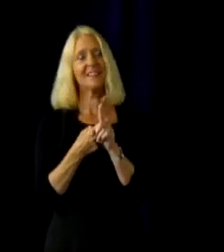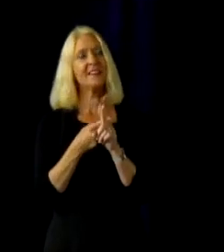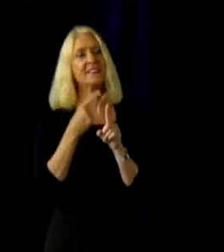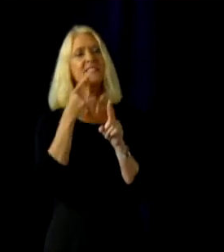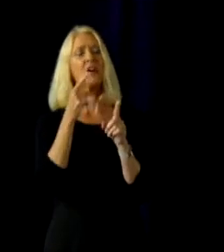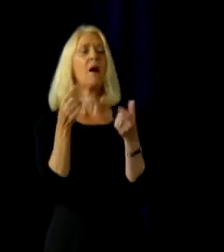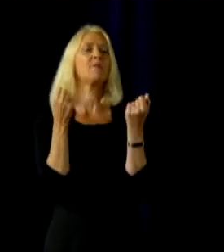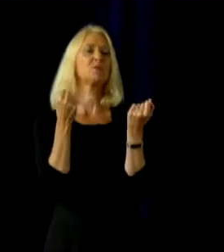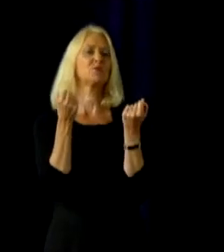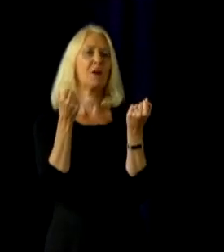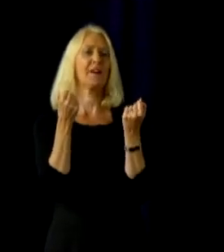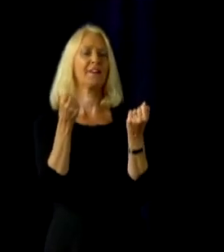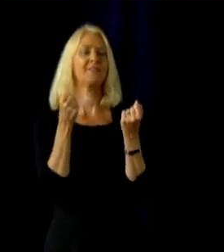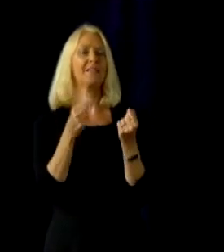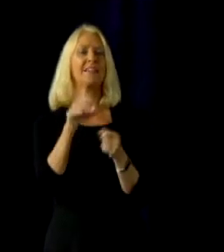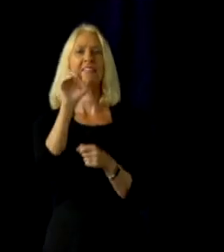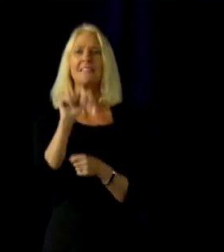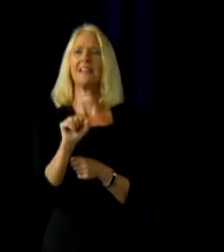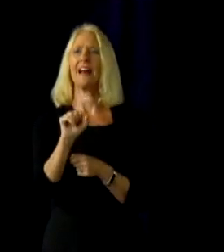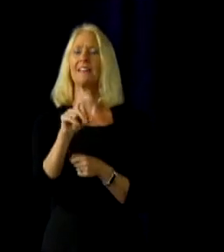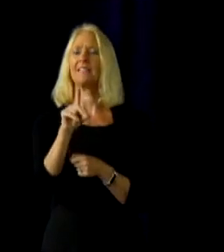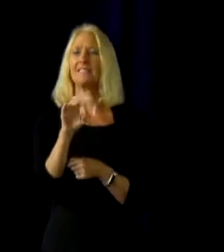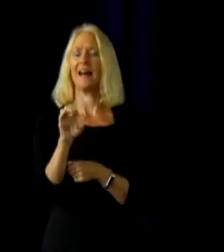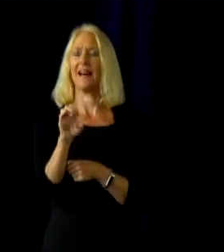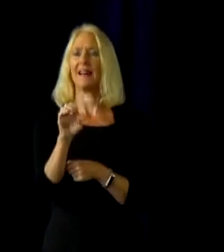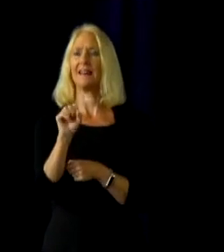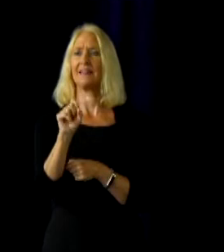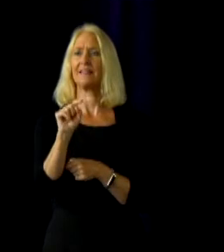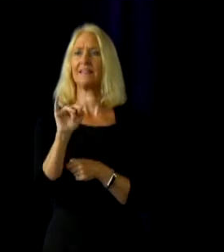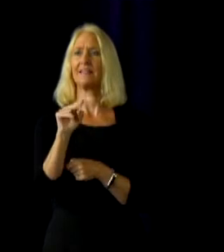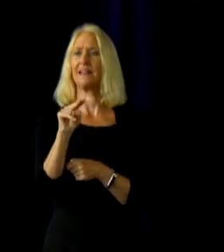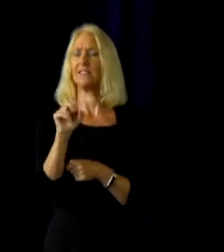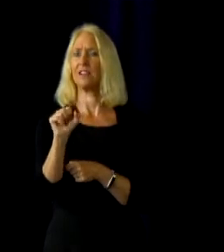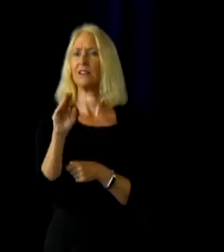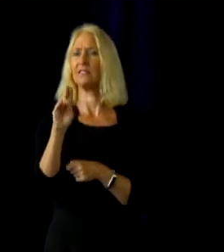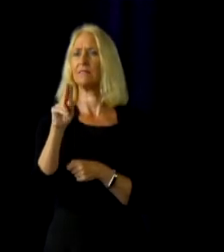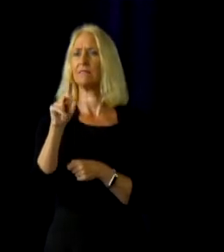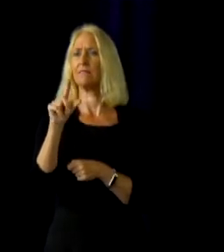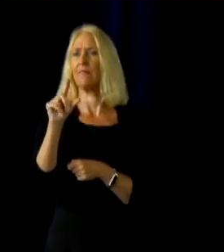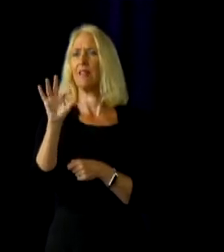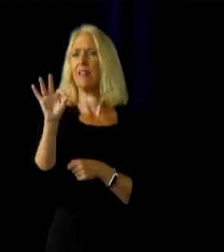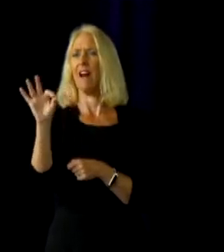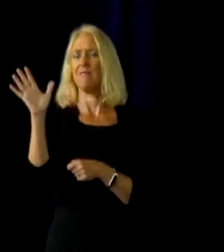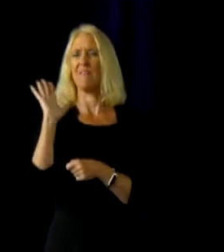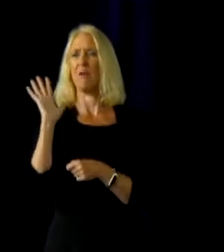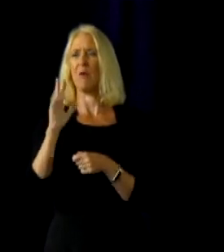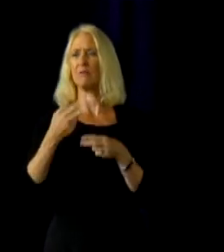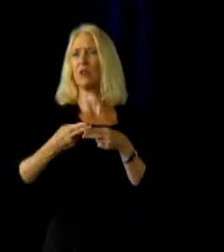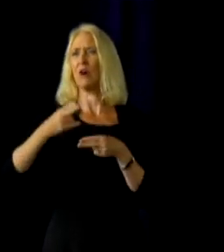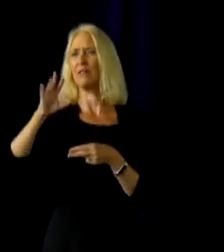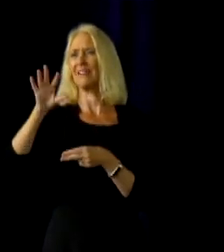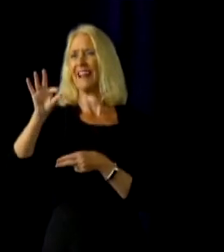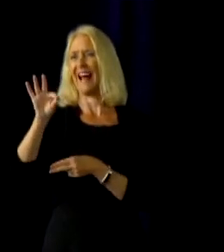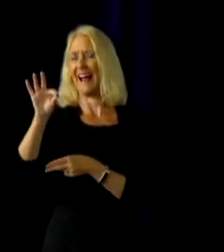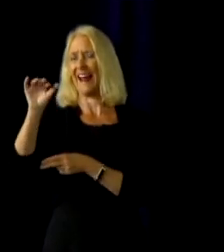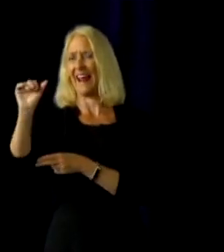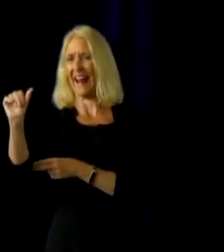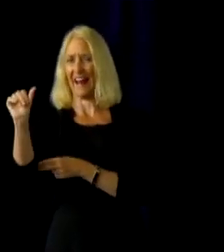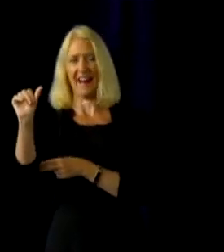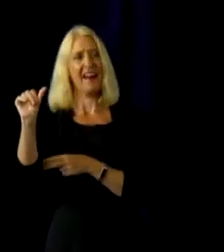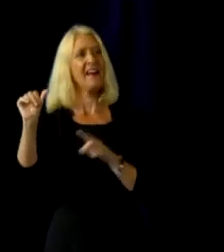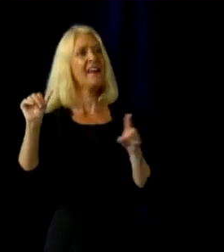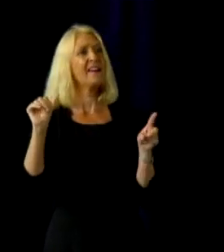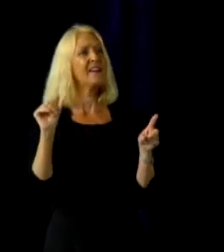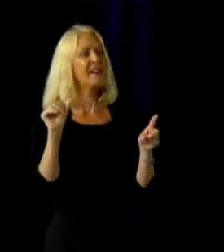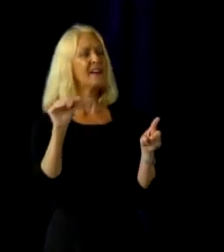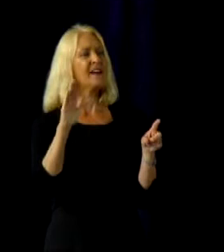underneath Southside Atlantic area, it's the St. John's Bluff, 9A at the time. And I'll never forget, it was, holy cow, I could still